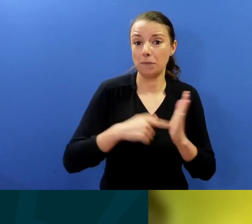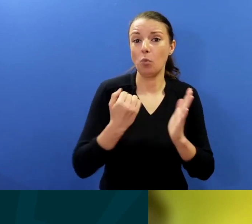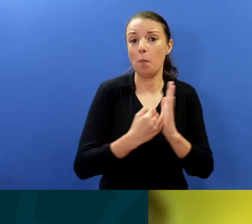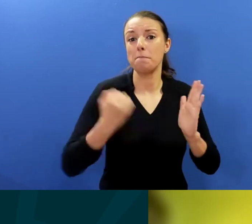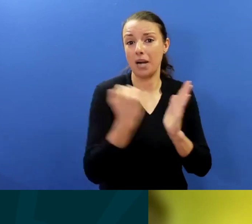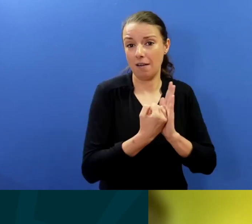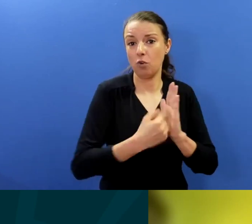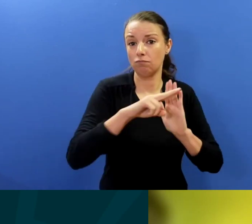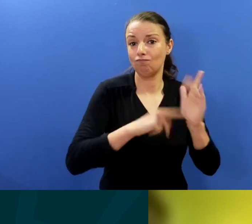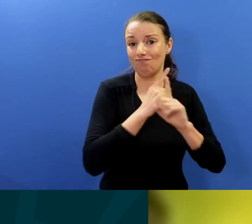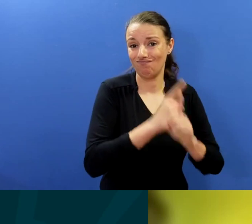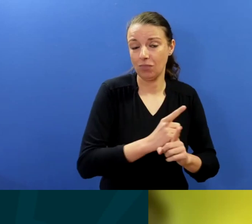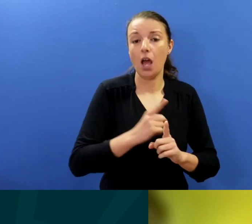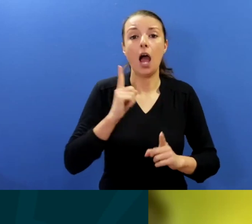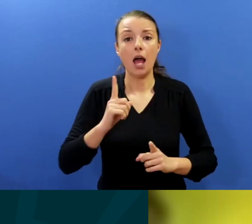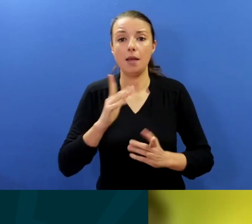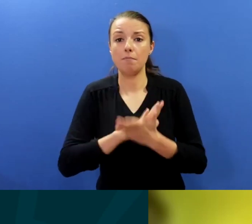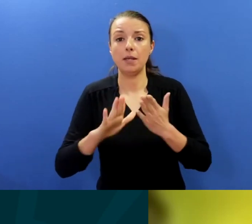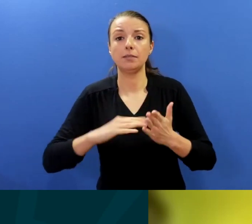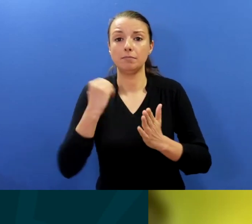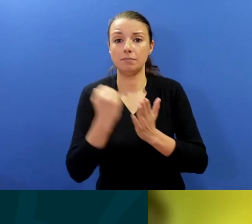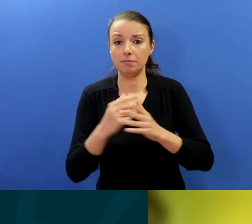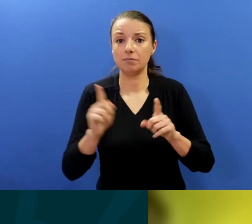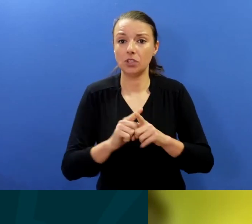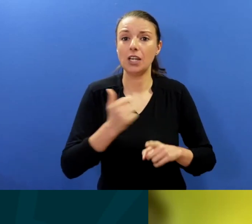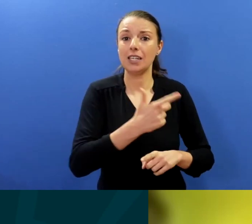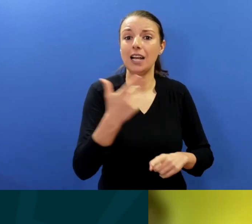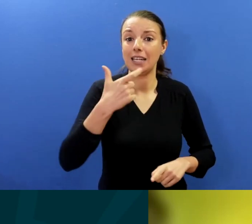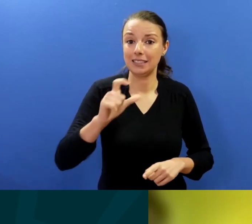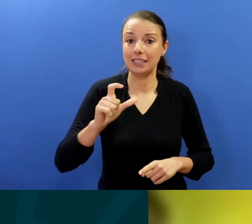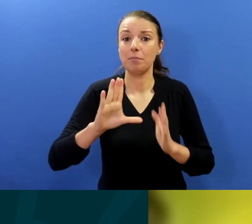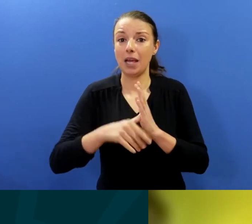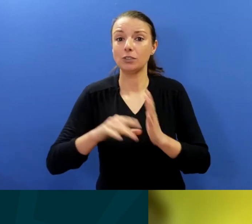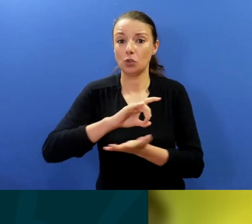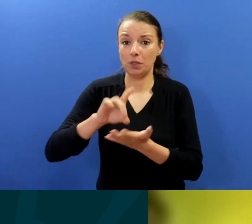Polish cities. This is demanded, required by law, but also